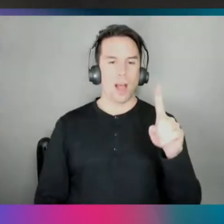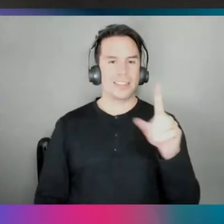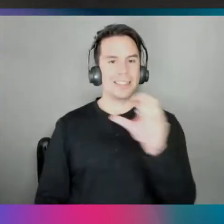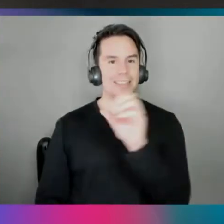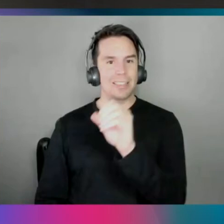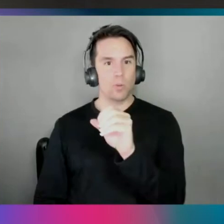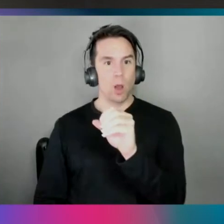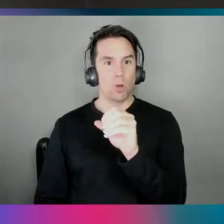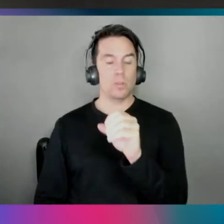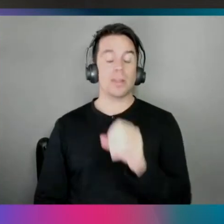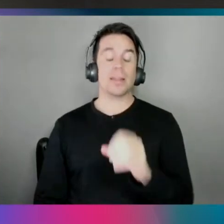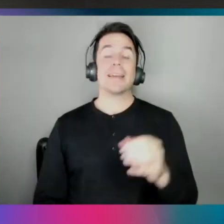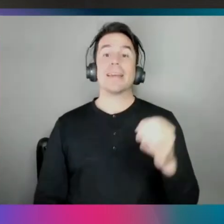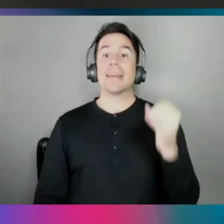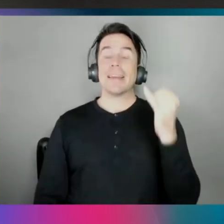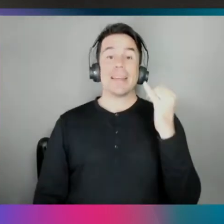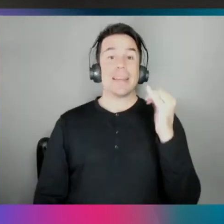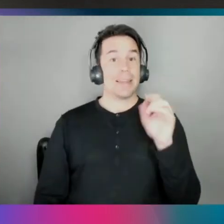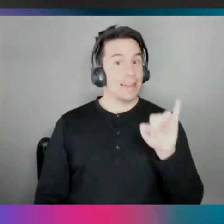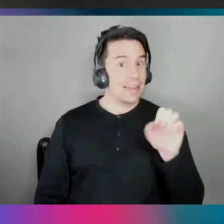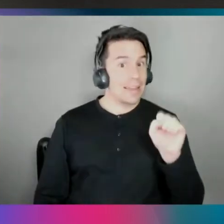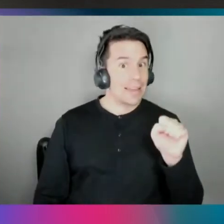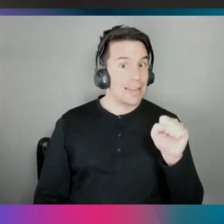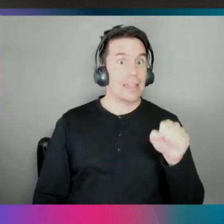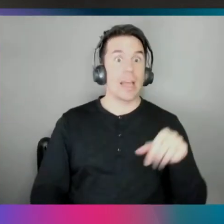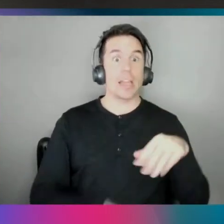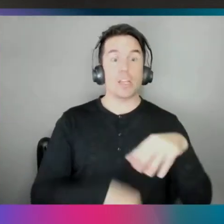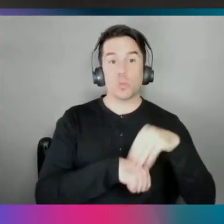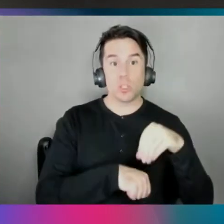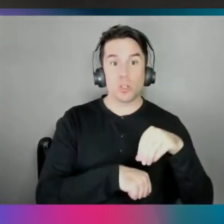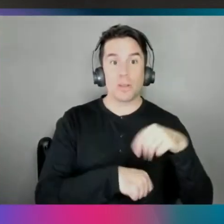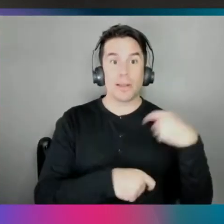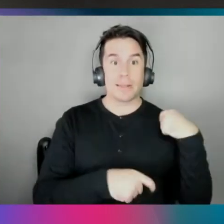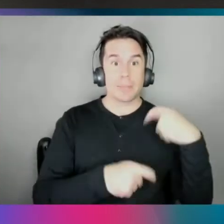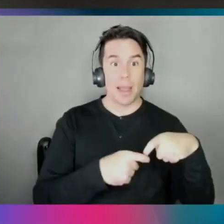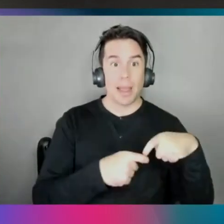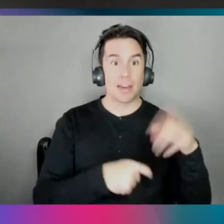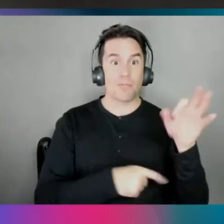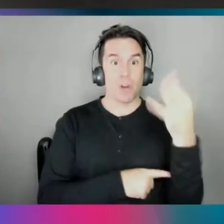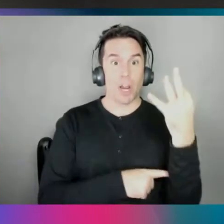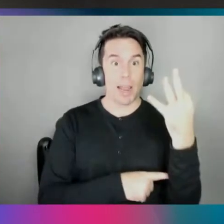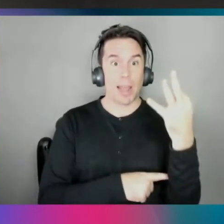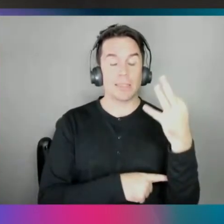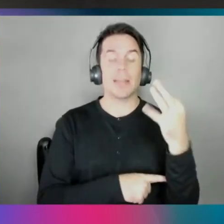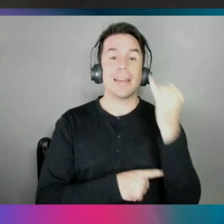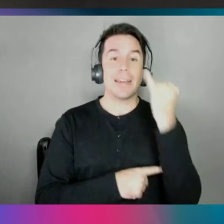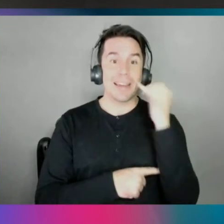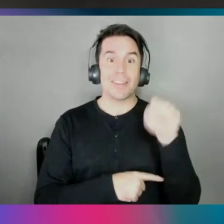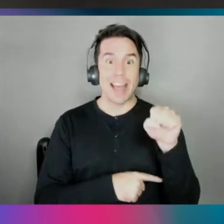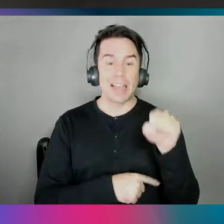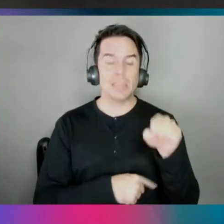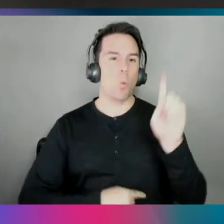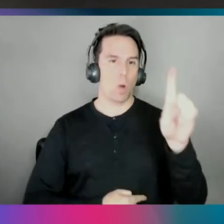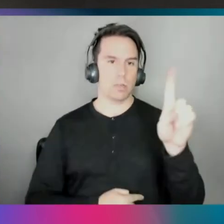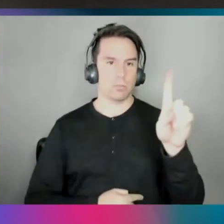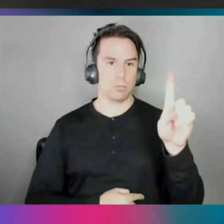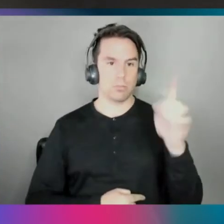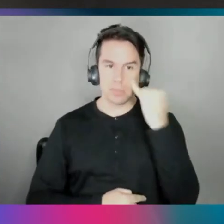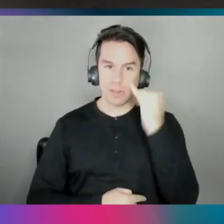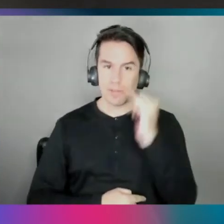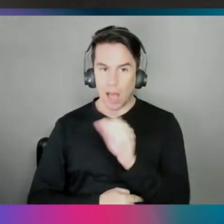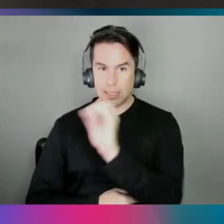Yes and no, yes and no, okay. Is it this customer ID, is it this, description, right? So we got to go through all of that.